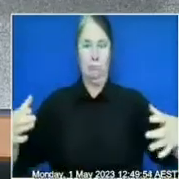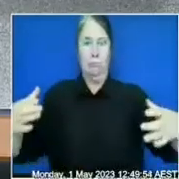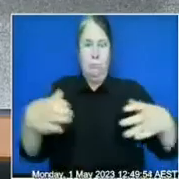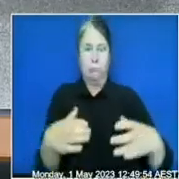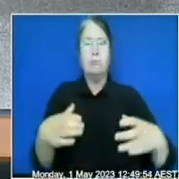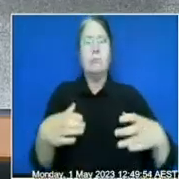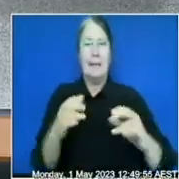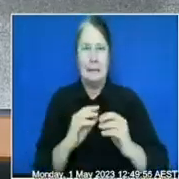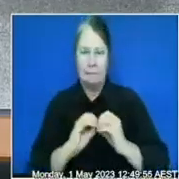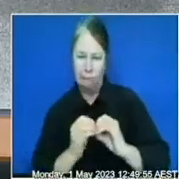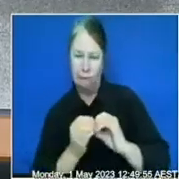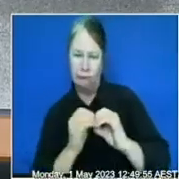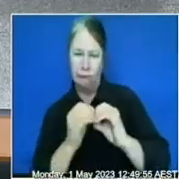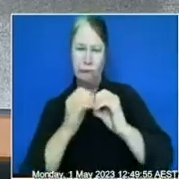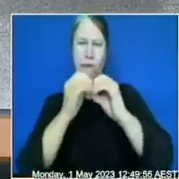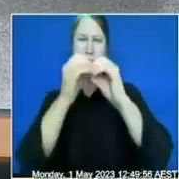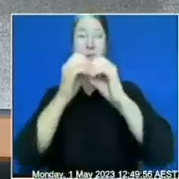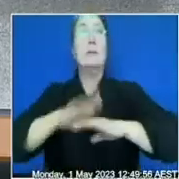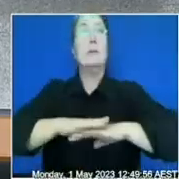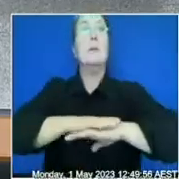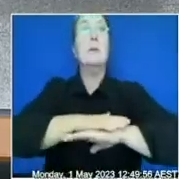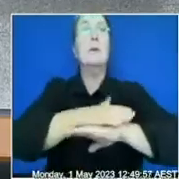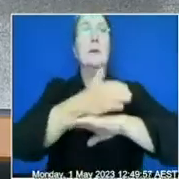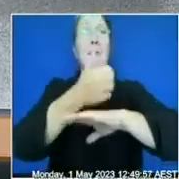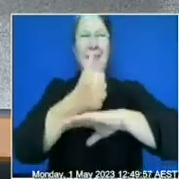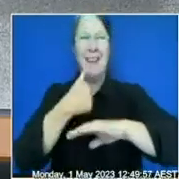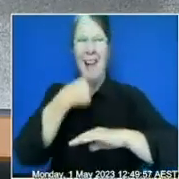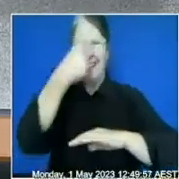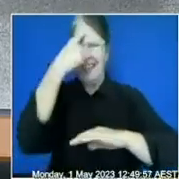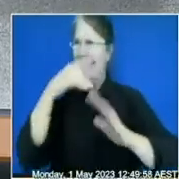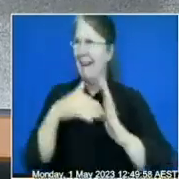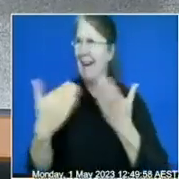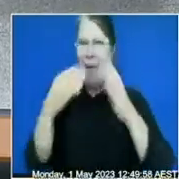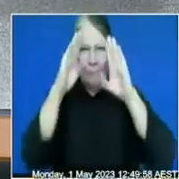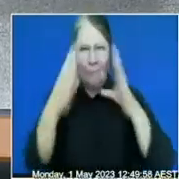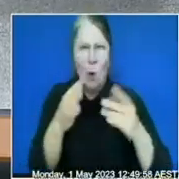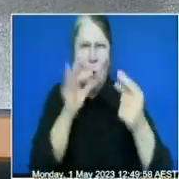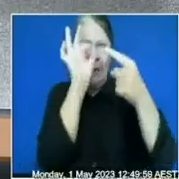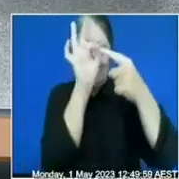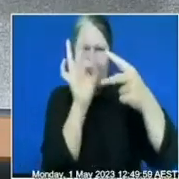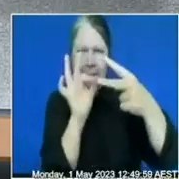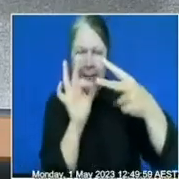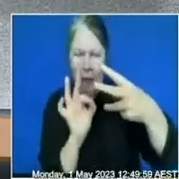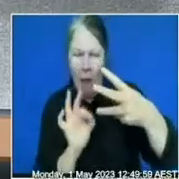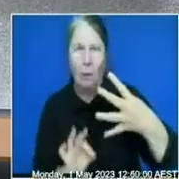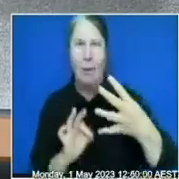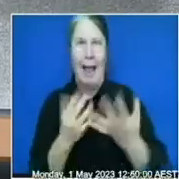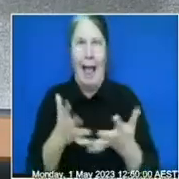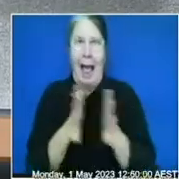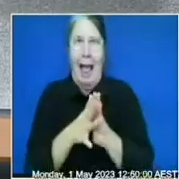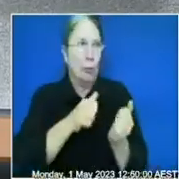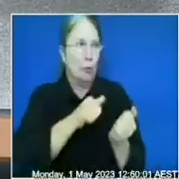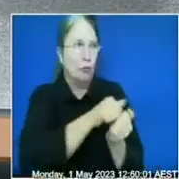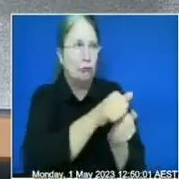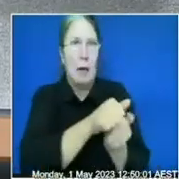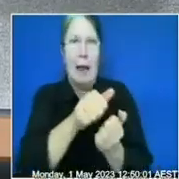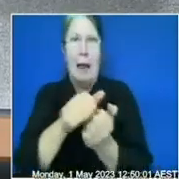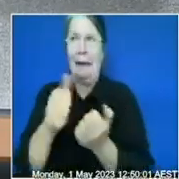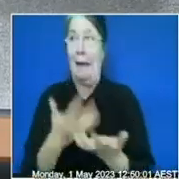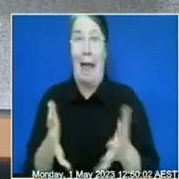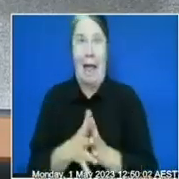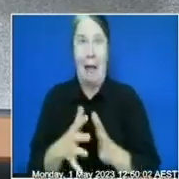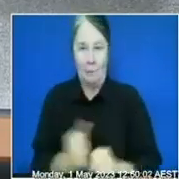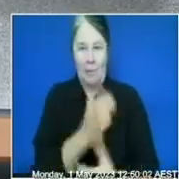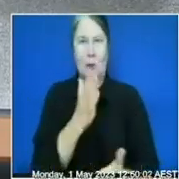how you then hold people to account for having done the training, what they learnt from the training and what they apply from the training. So there's a fair bit to go in terms of the design, but